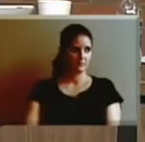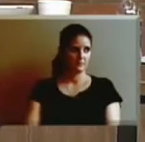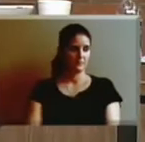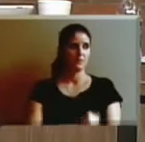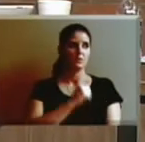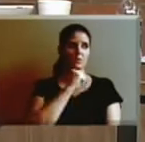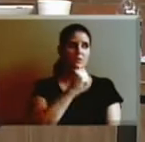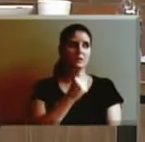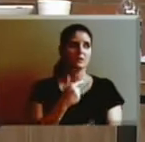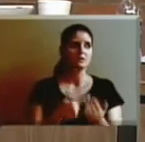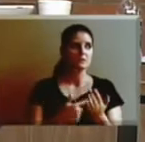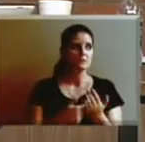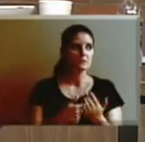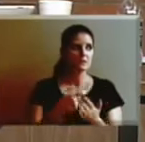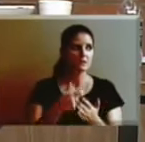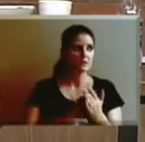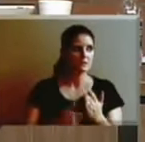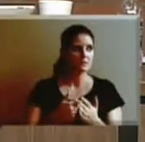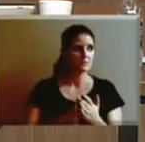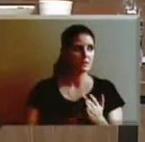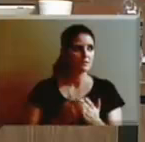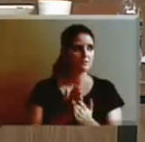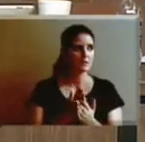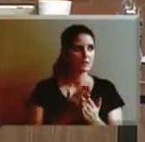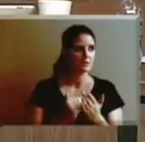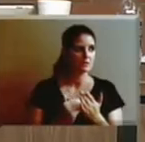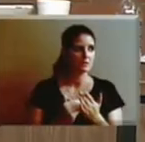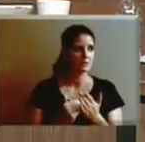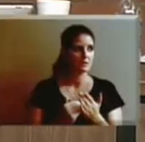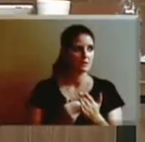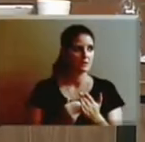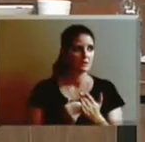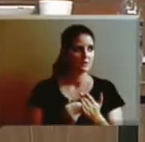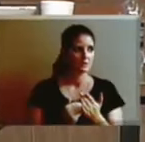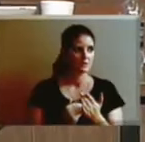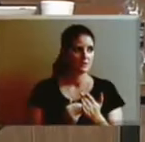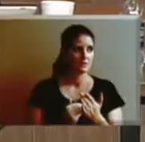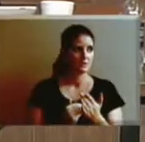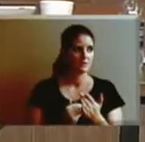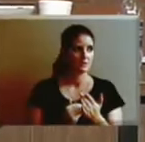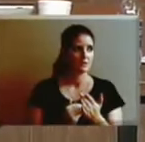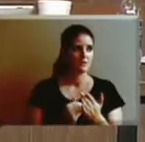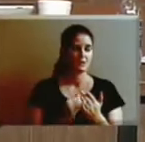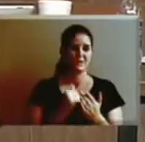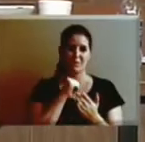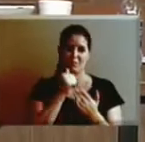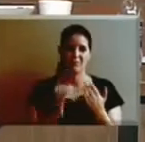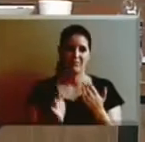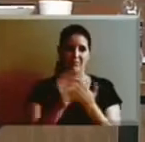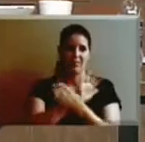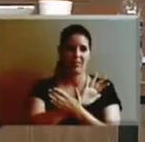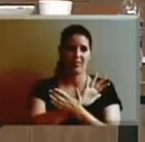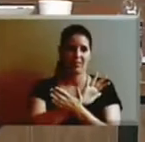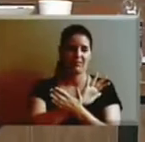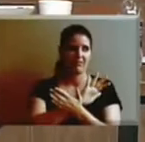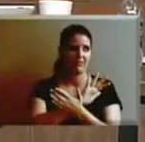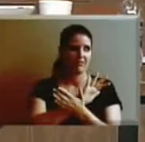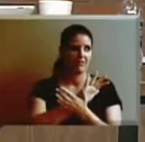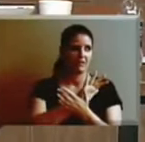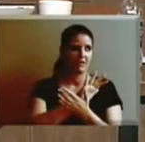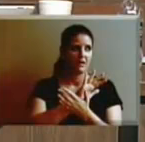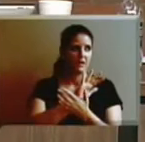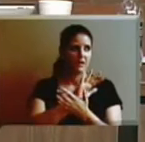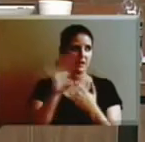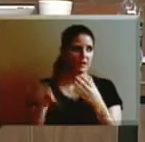understanding was it was an unambiguous decision that extended time would not